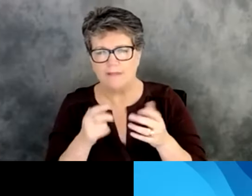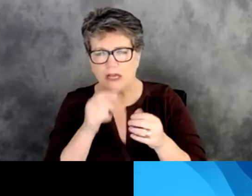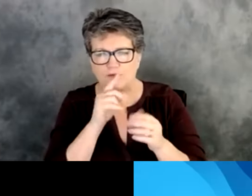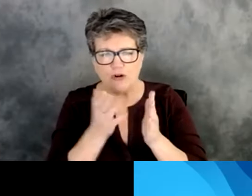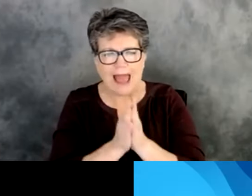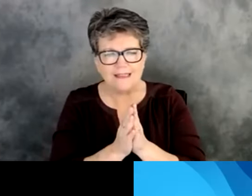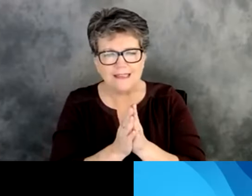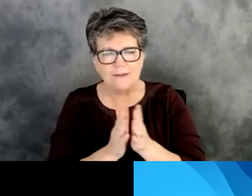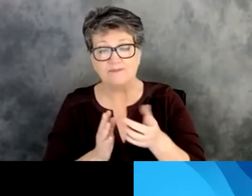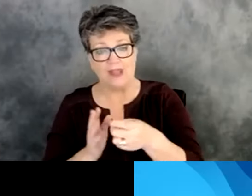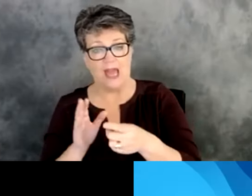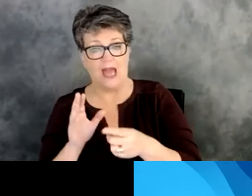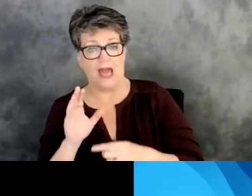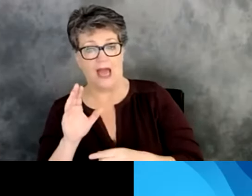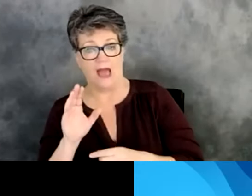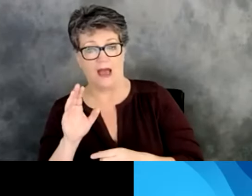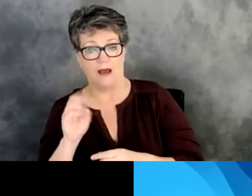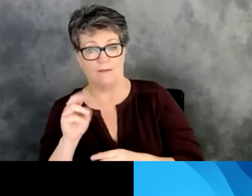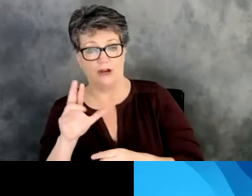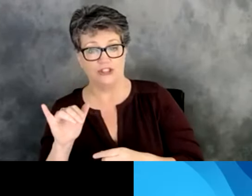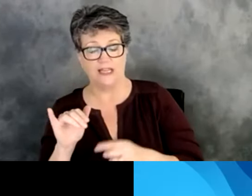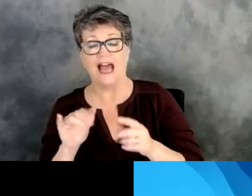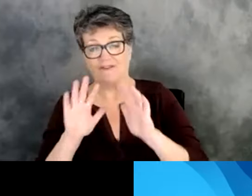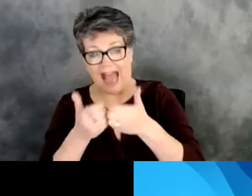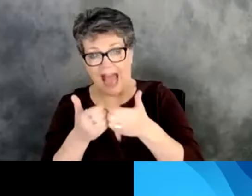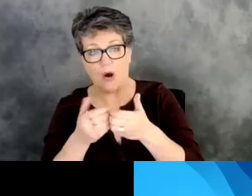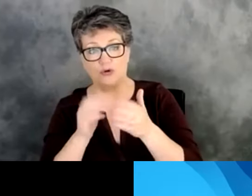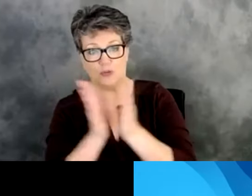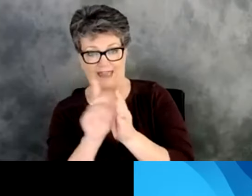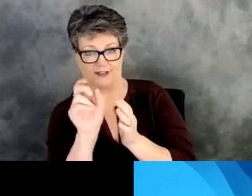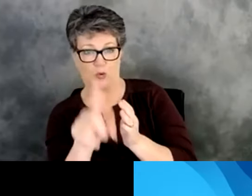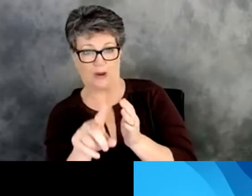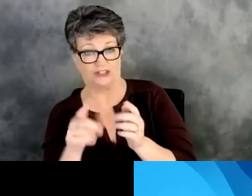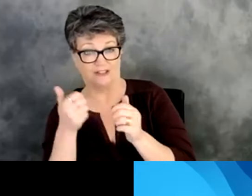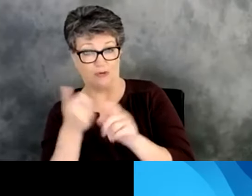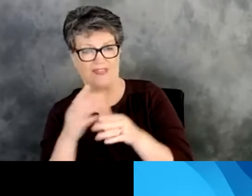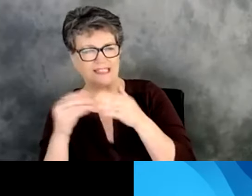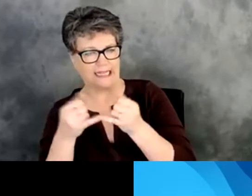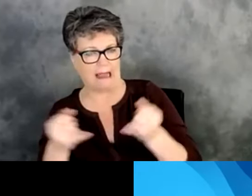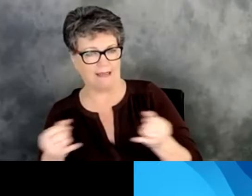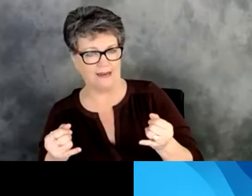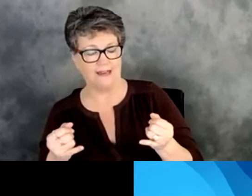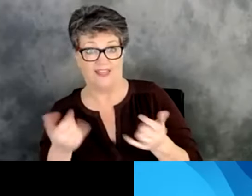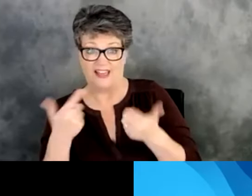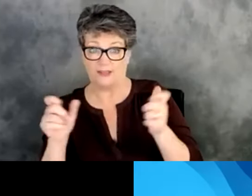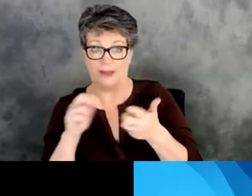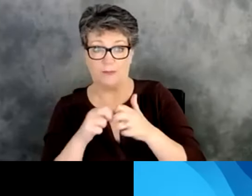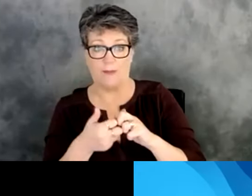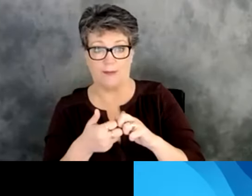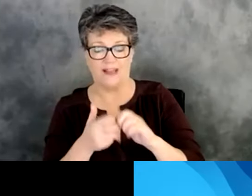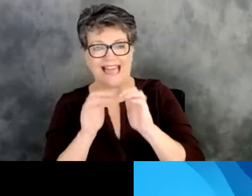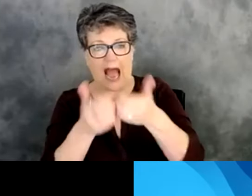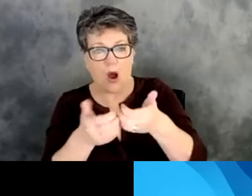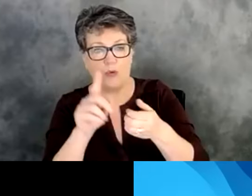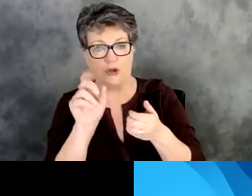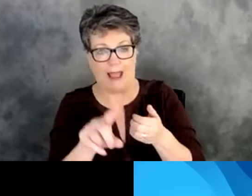Well, I think the guidelines in terms of how to ask the questions. Right. Right. Because that's a big issue. And I wonder if I'm